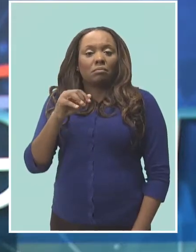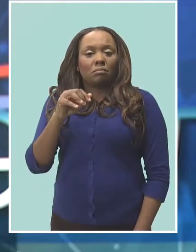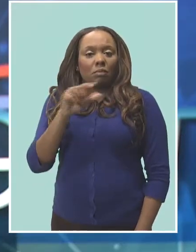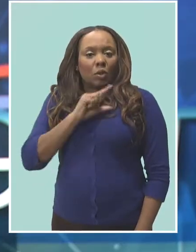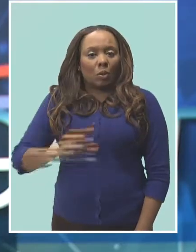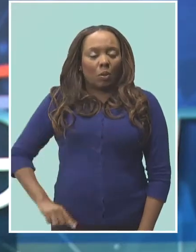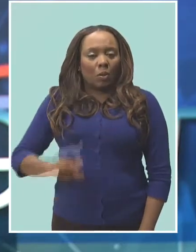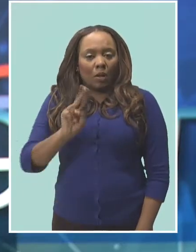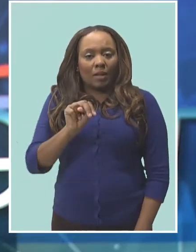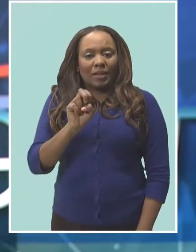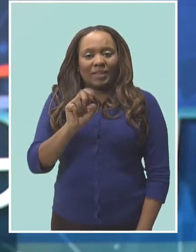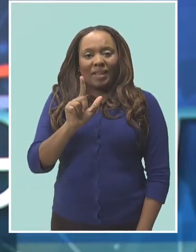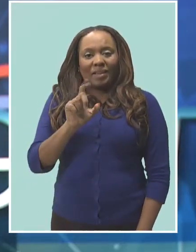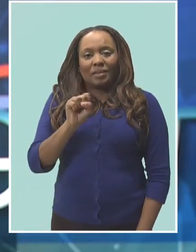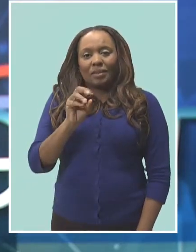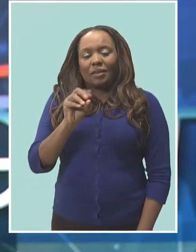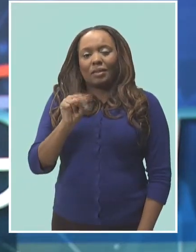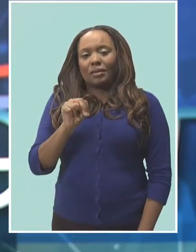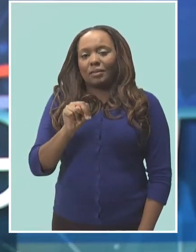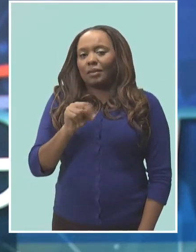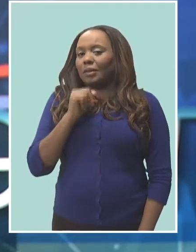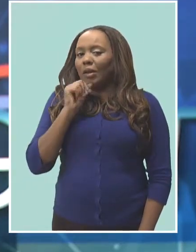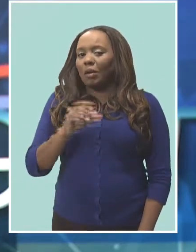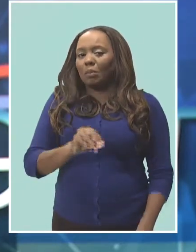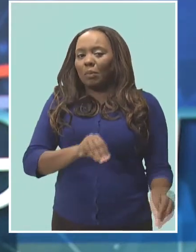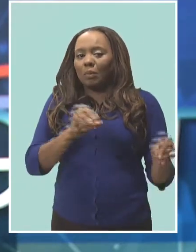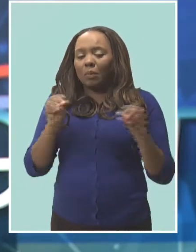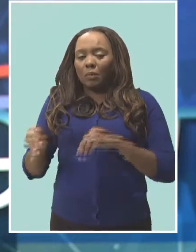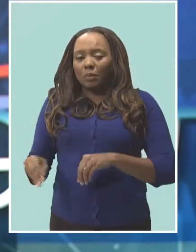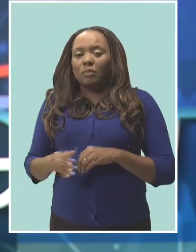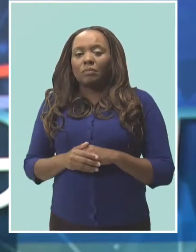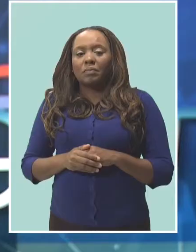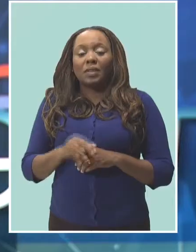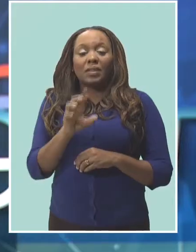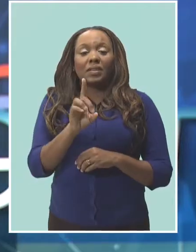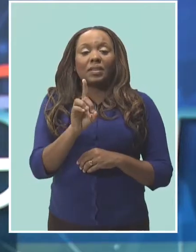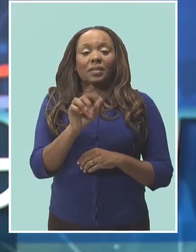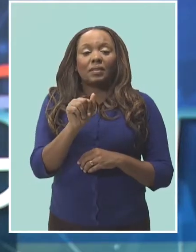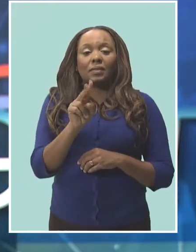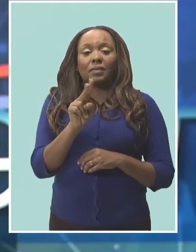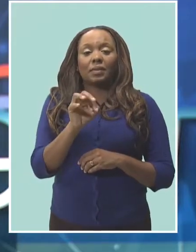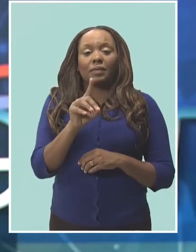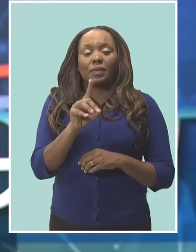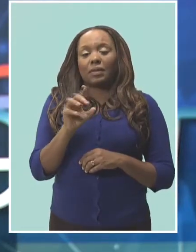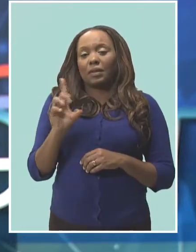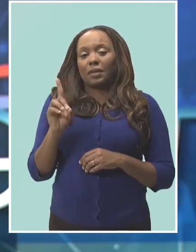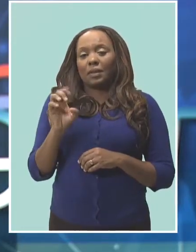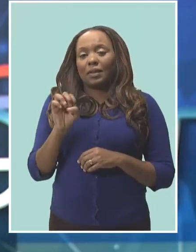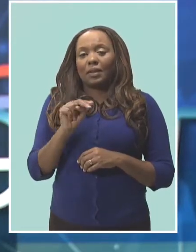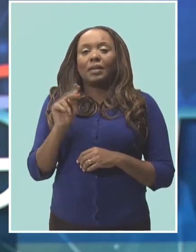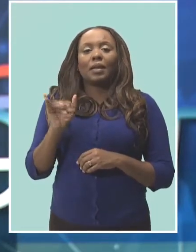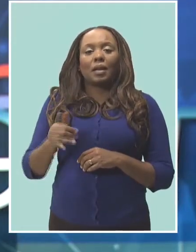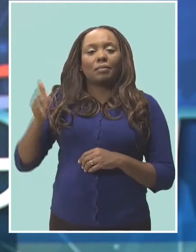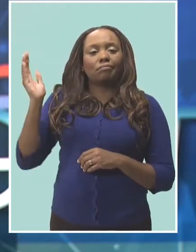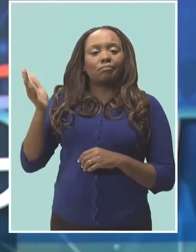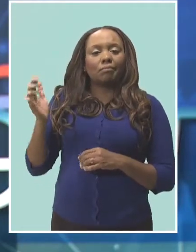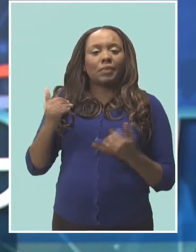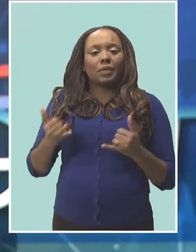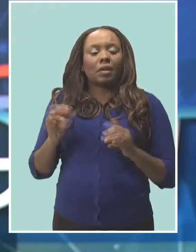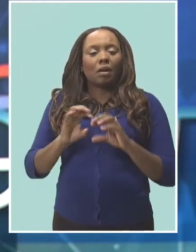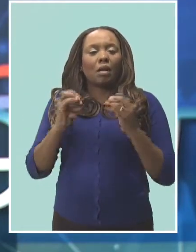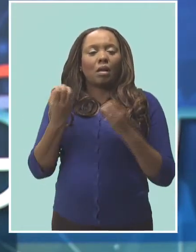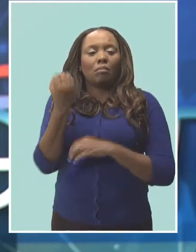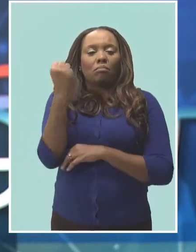that's the word from General Secretary of the Caribbean Movement for Peace and Integration, David Denny. Now, he was speaking as the organization held